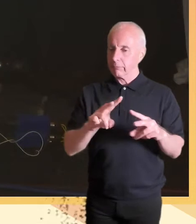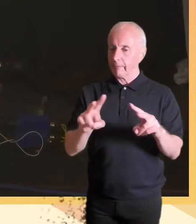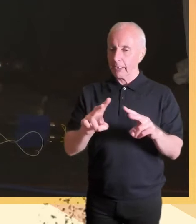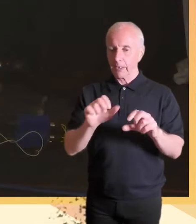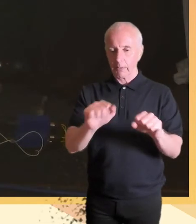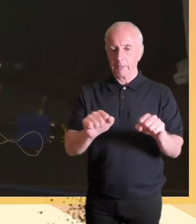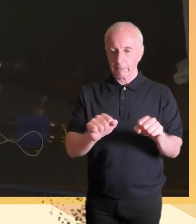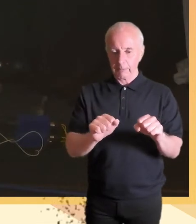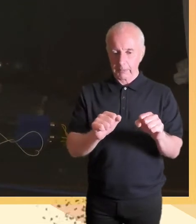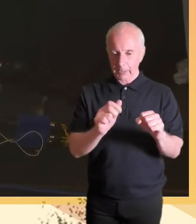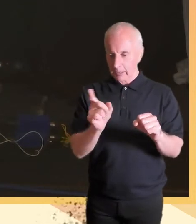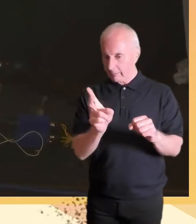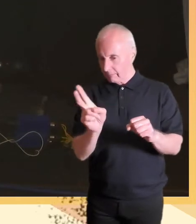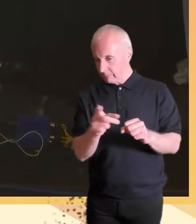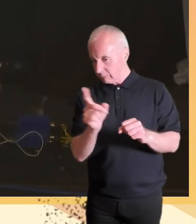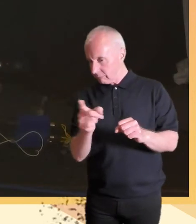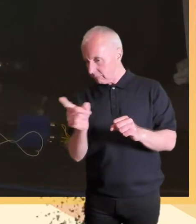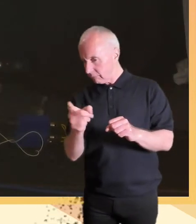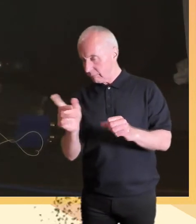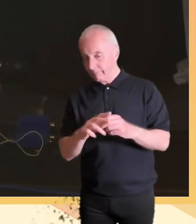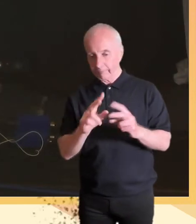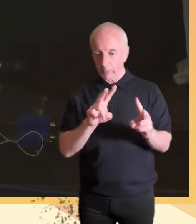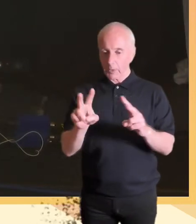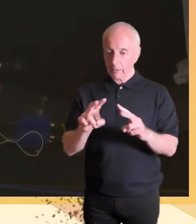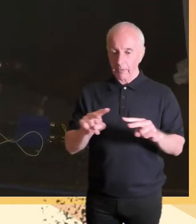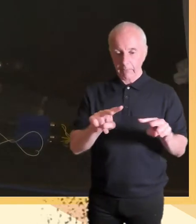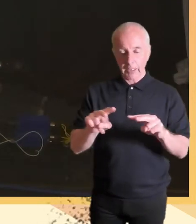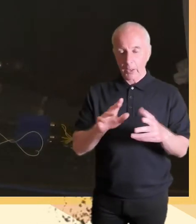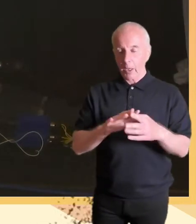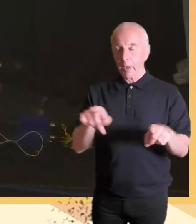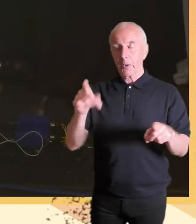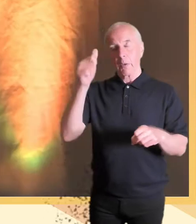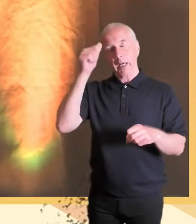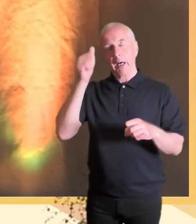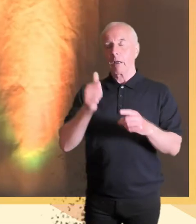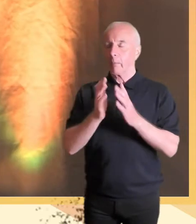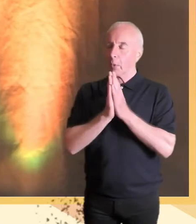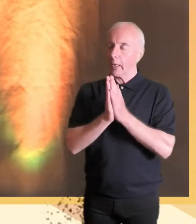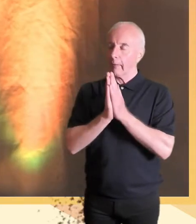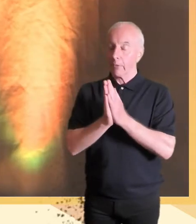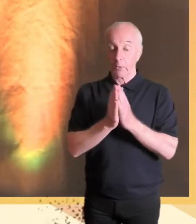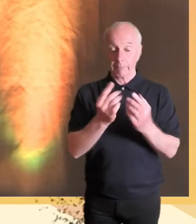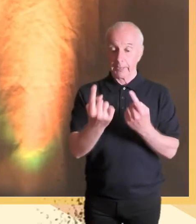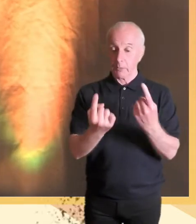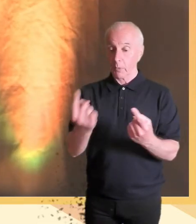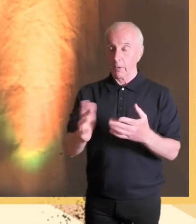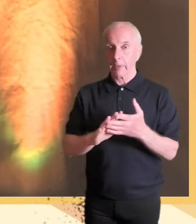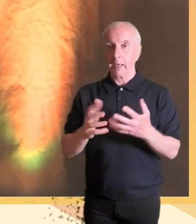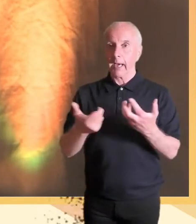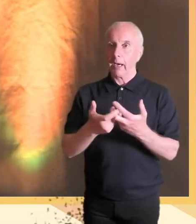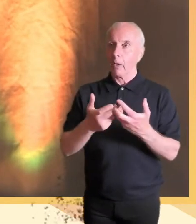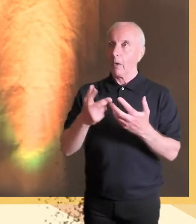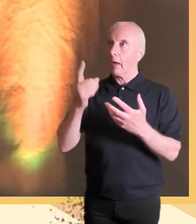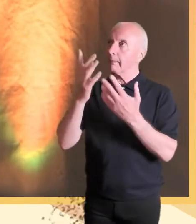and if nothing else, go and watch the videos, be inspired, and you could pray for each one. It would be amazing to see how God has blessed